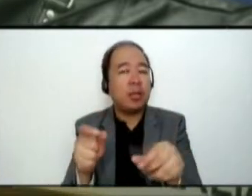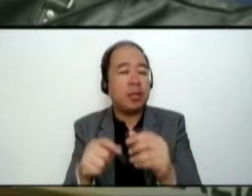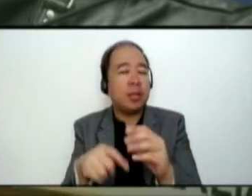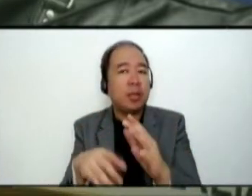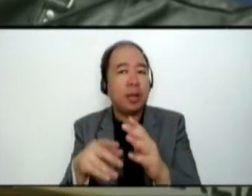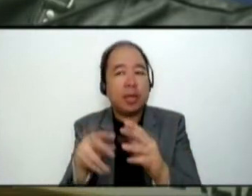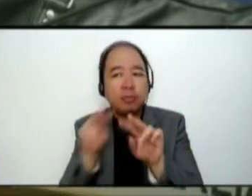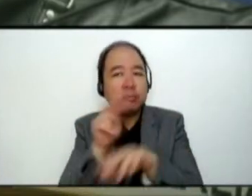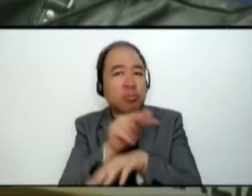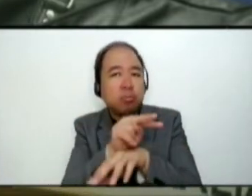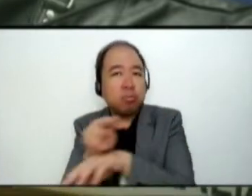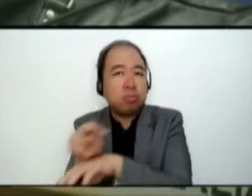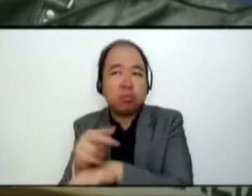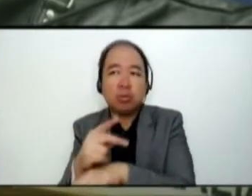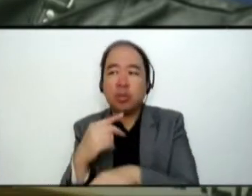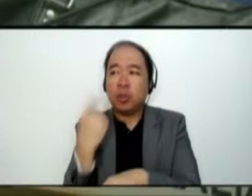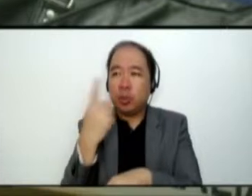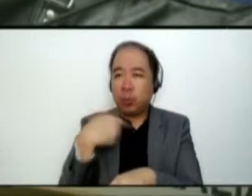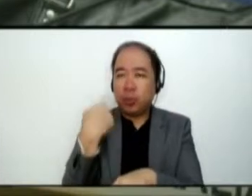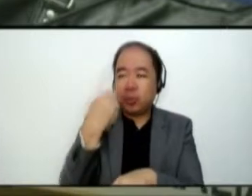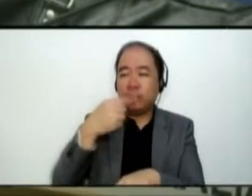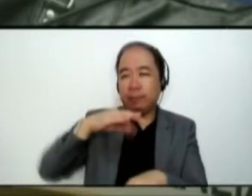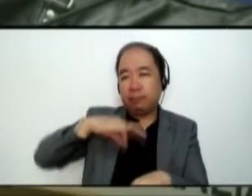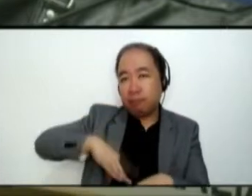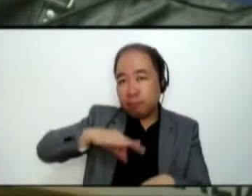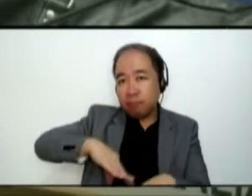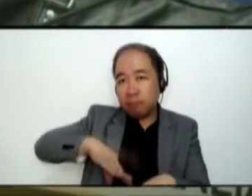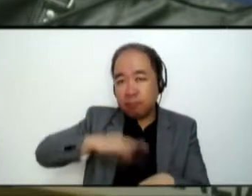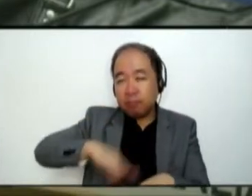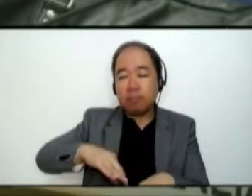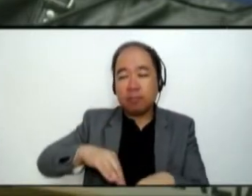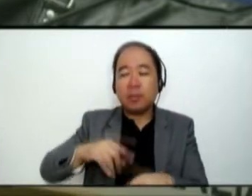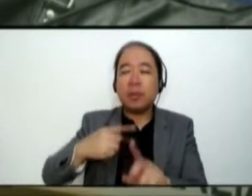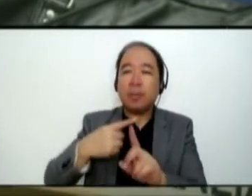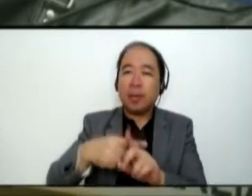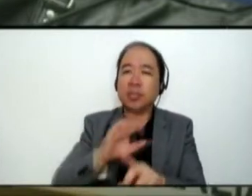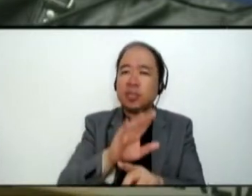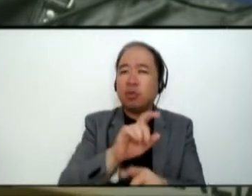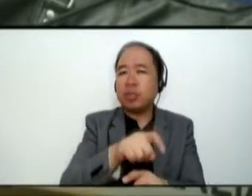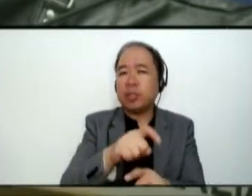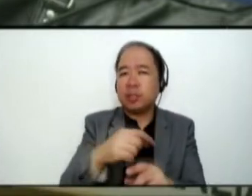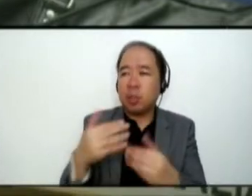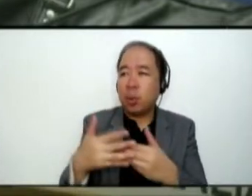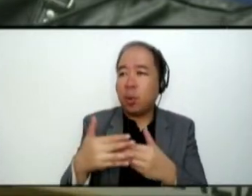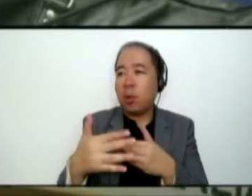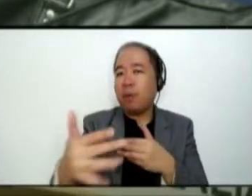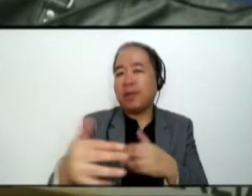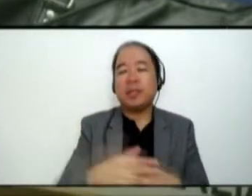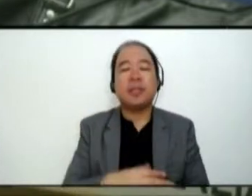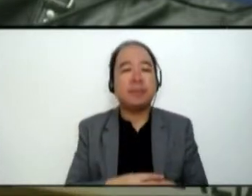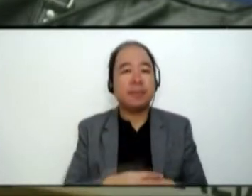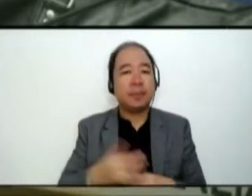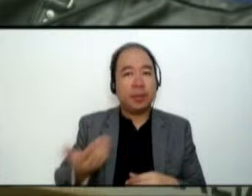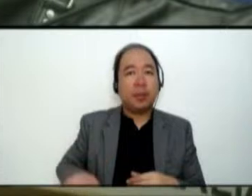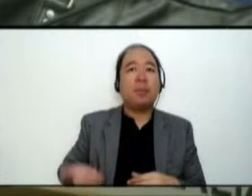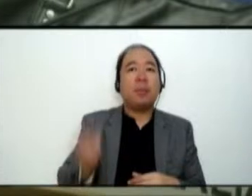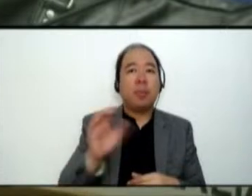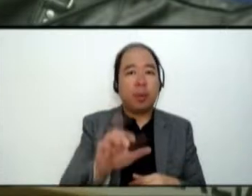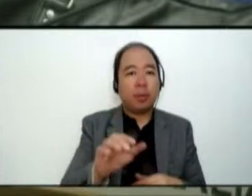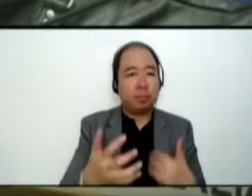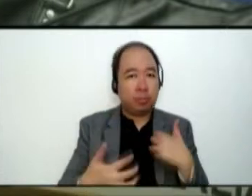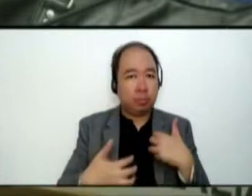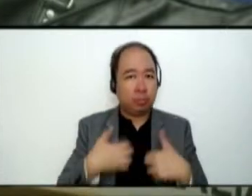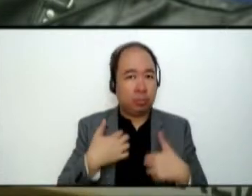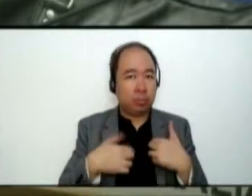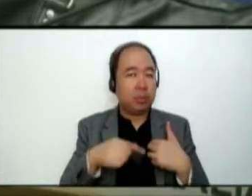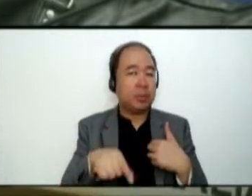tracking of beneficiaries and their changing needs over time. Mr. Chair, Bangladesh looks forward to having the issue